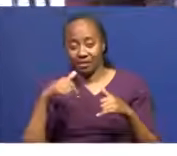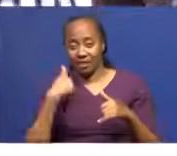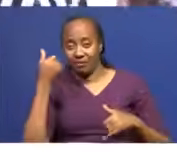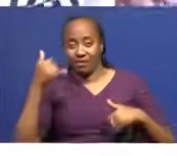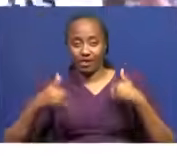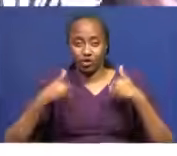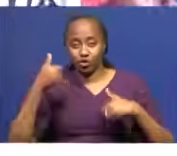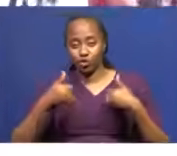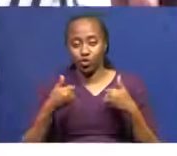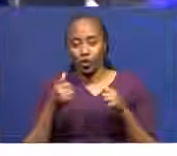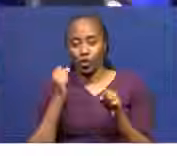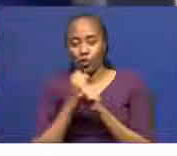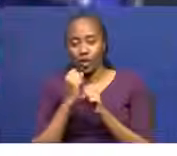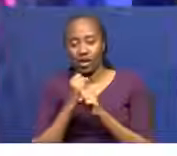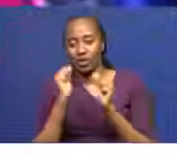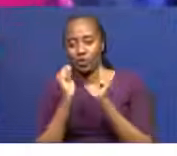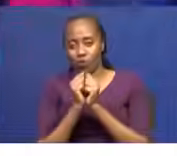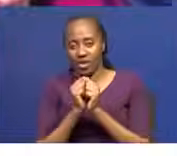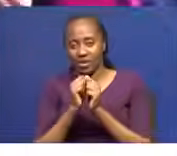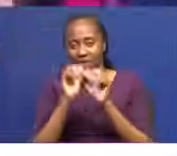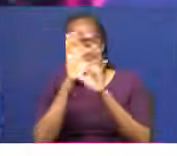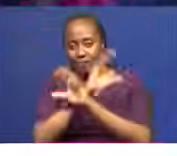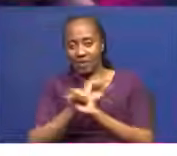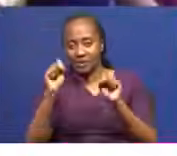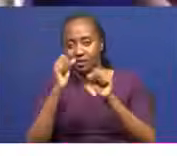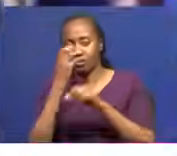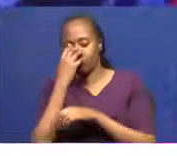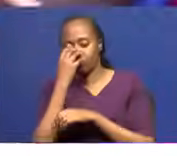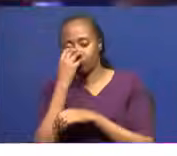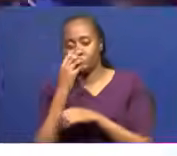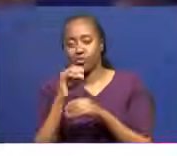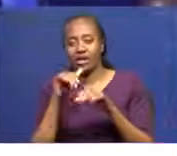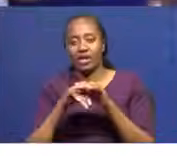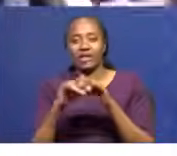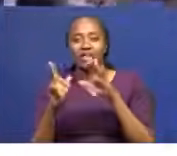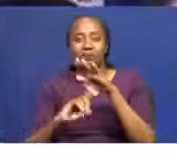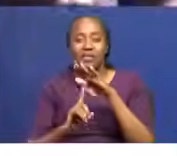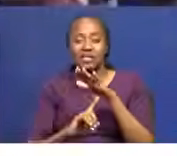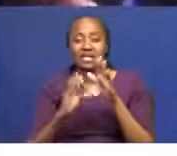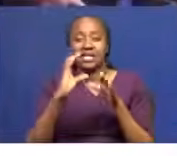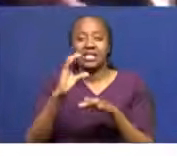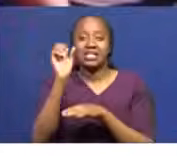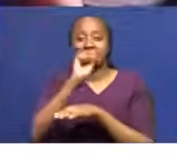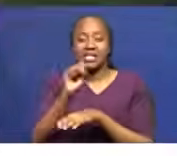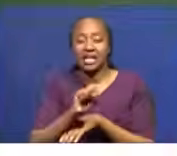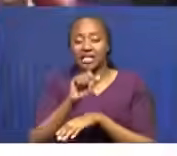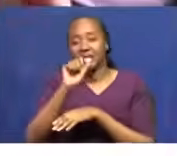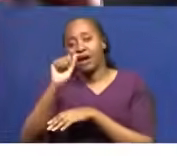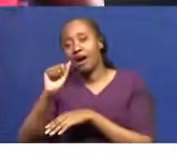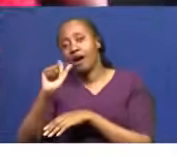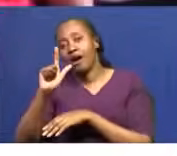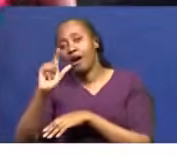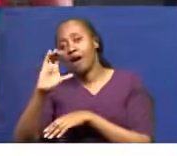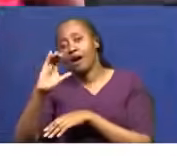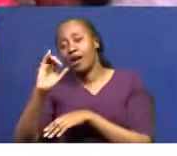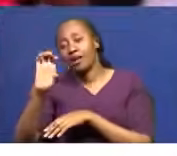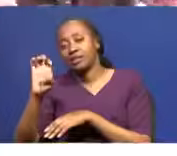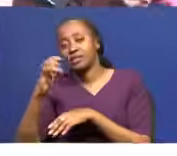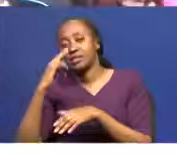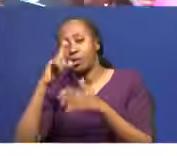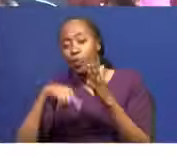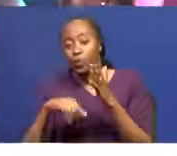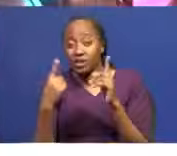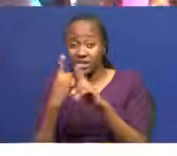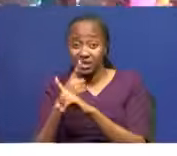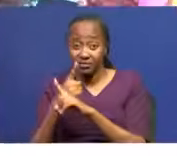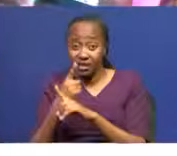state and also the principal secretaries in her ministry. The CS further outlined various projects her ministry